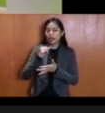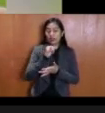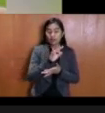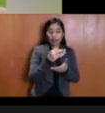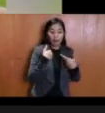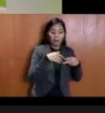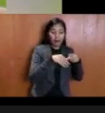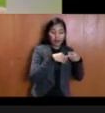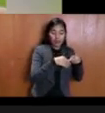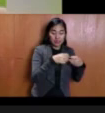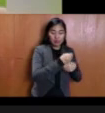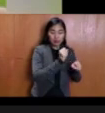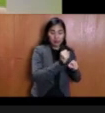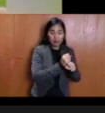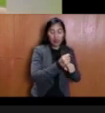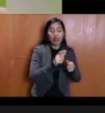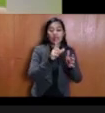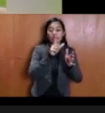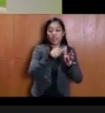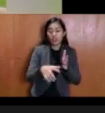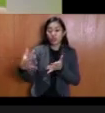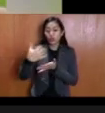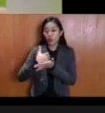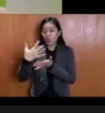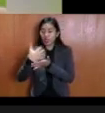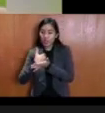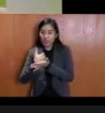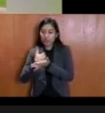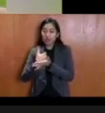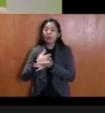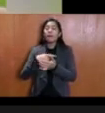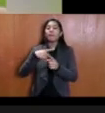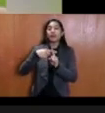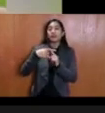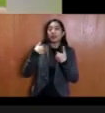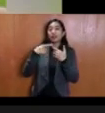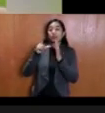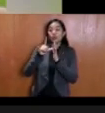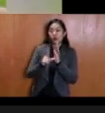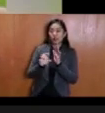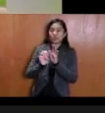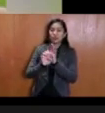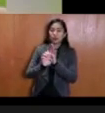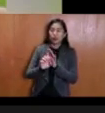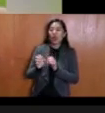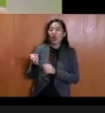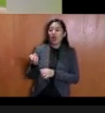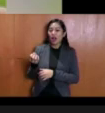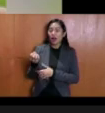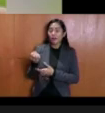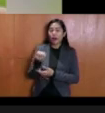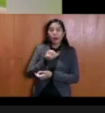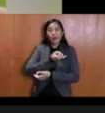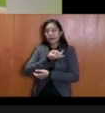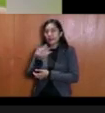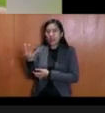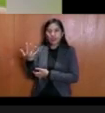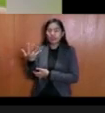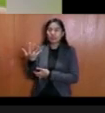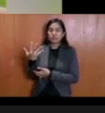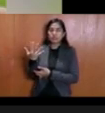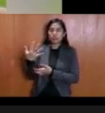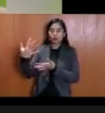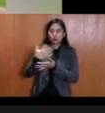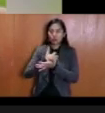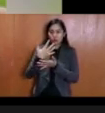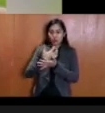schedule in the law on how much you're supposed to collect from the environment. And the first phase is for